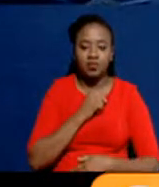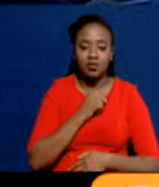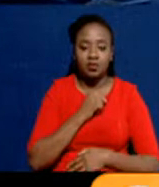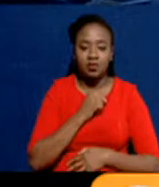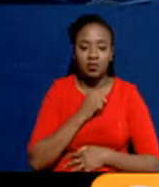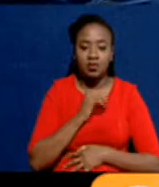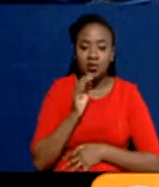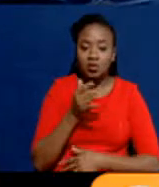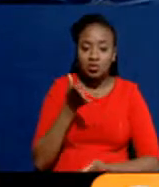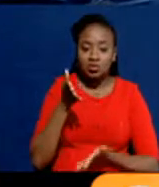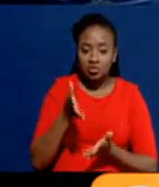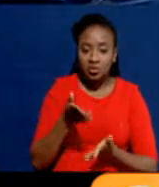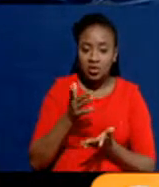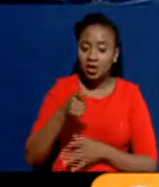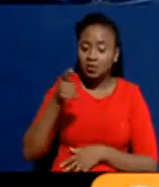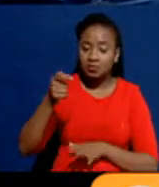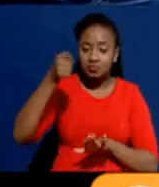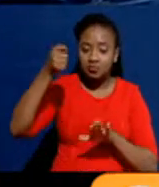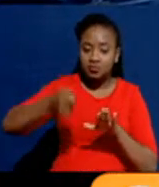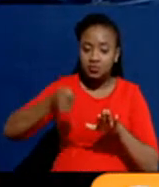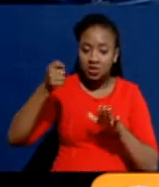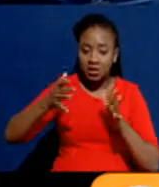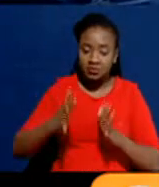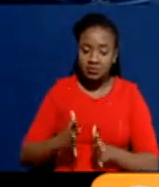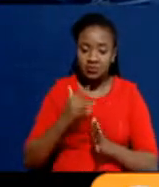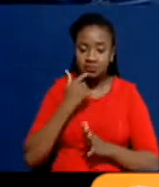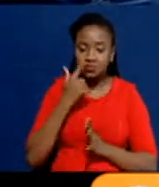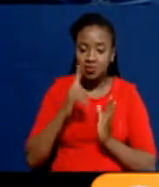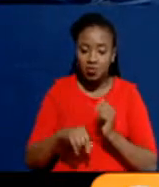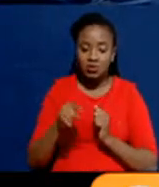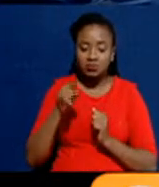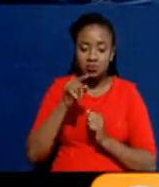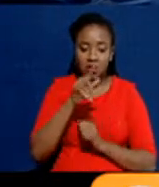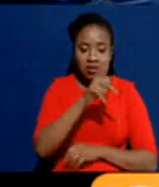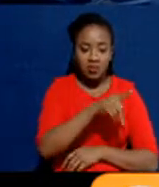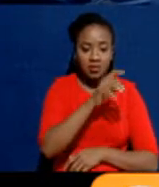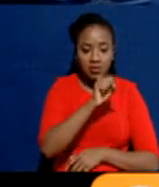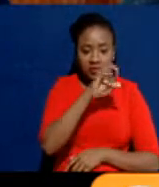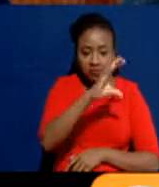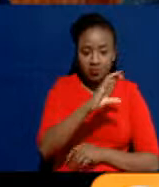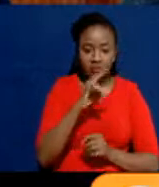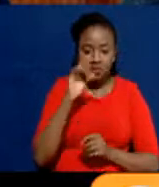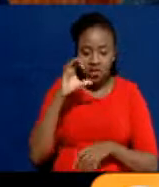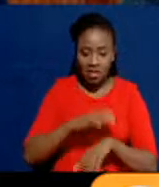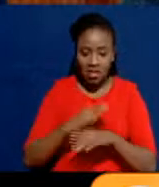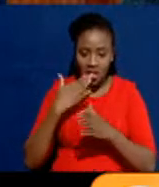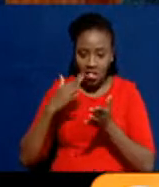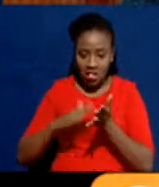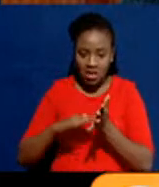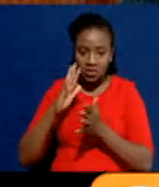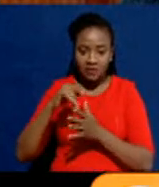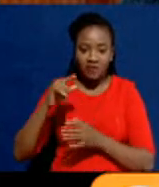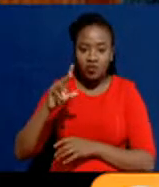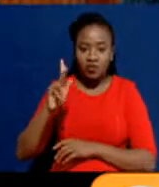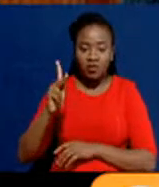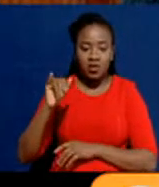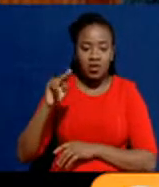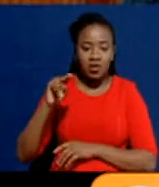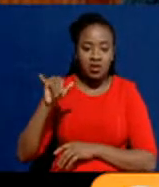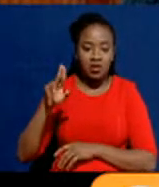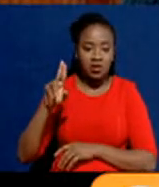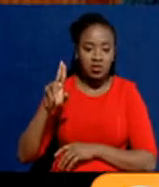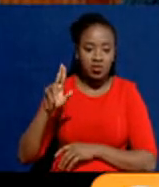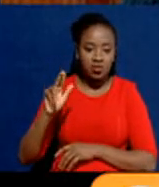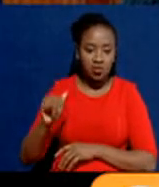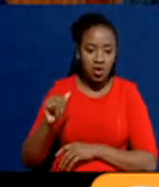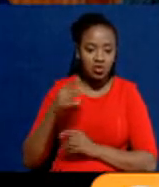the moment Public Service Commission received a letter from that time, Secretary to the Cabinet and Head of Public Service, Joseph Kinyua, to